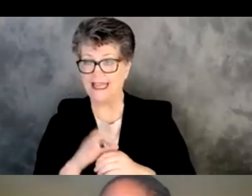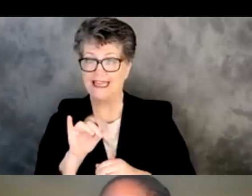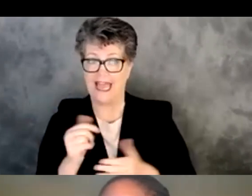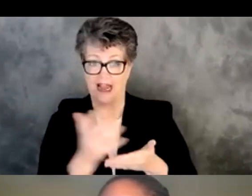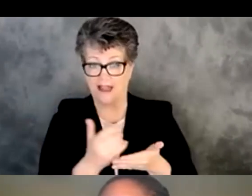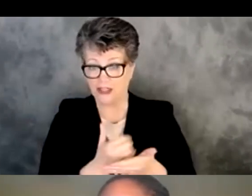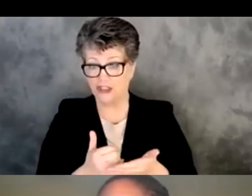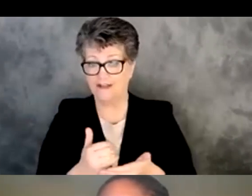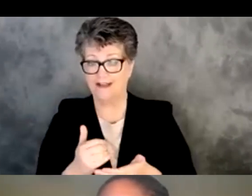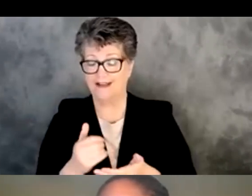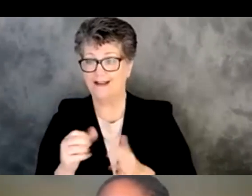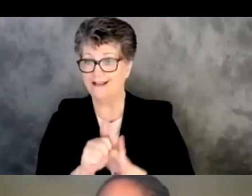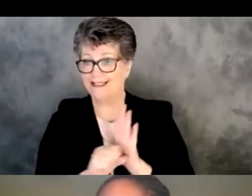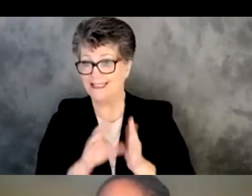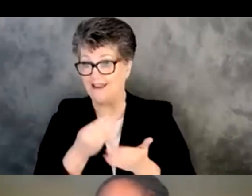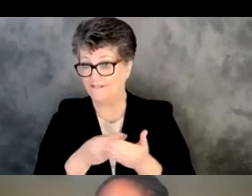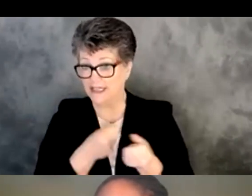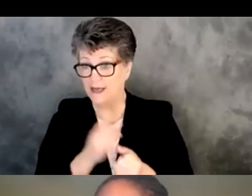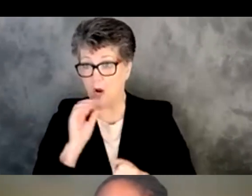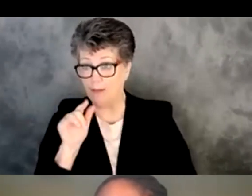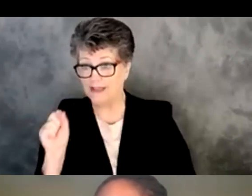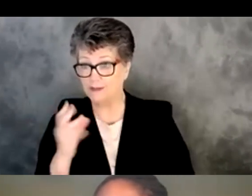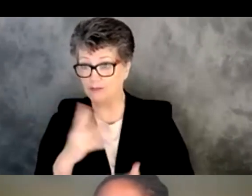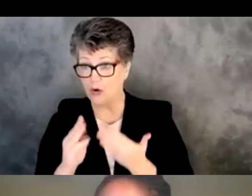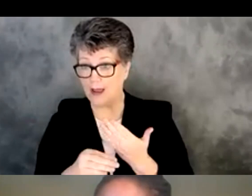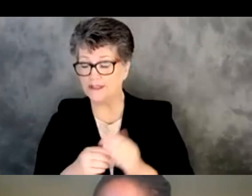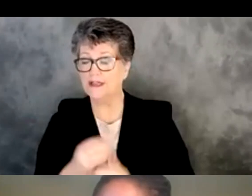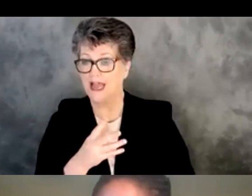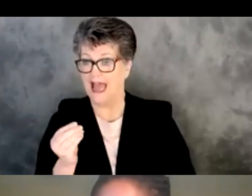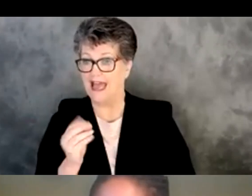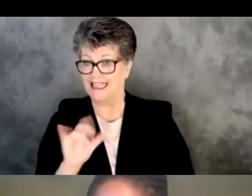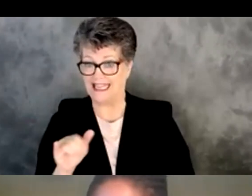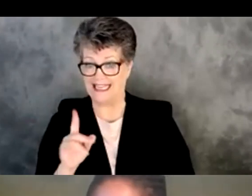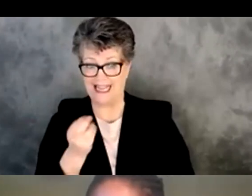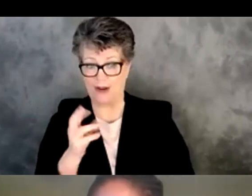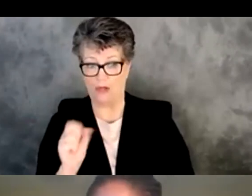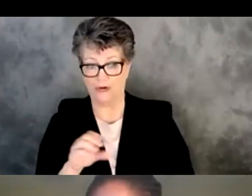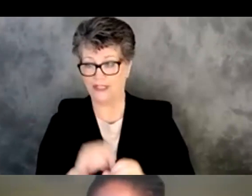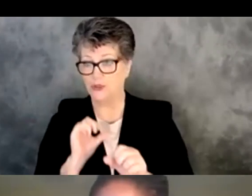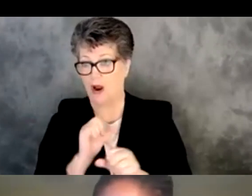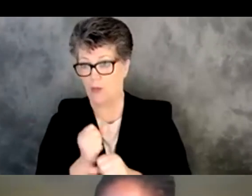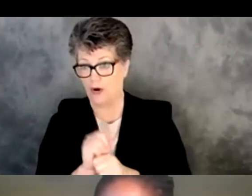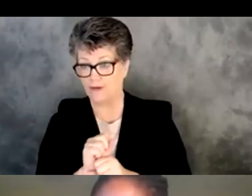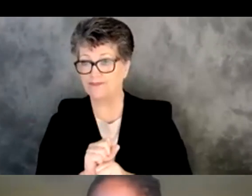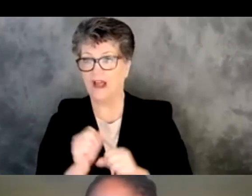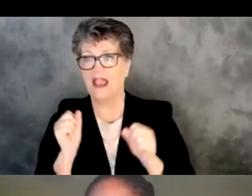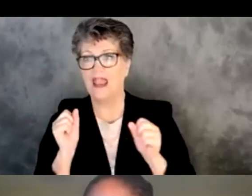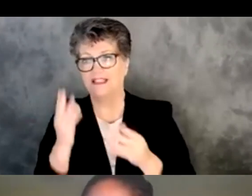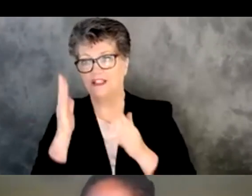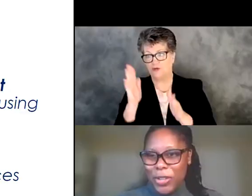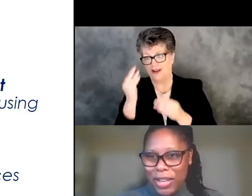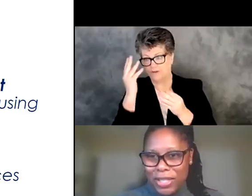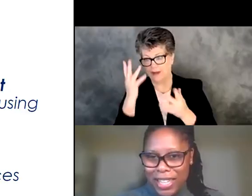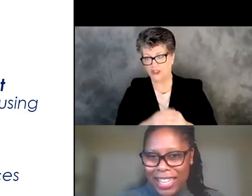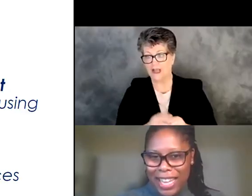on state-funded homelessness programs, and brings expertise of key stakeholders into our work. Lots of great information there. But